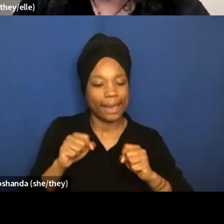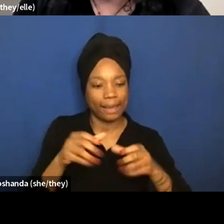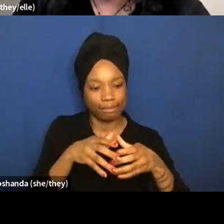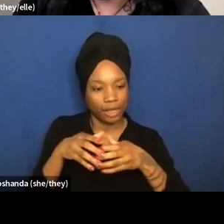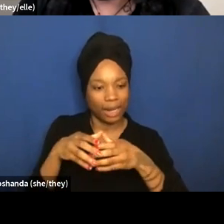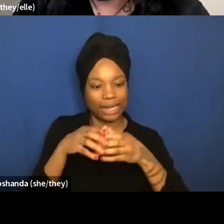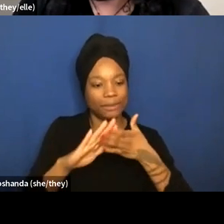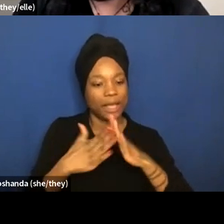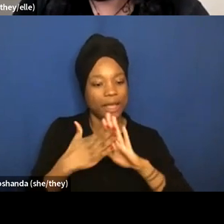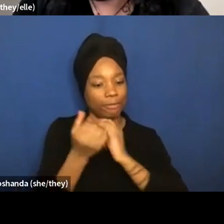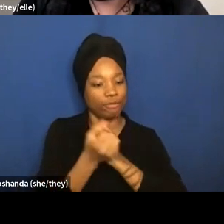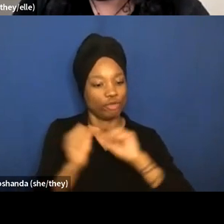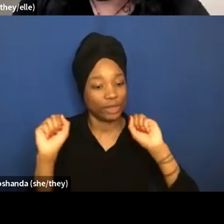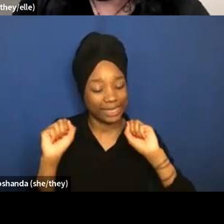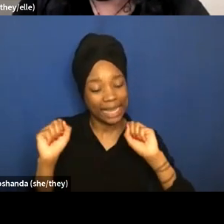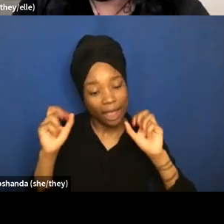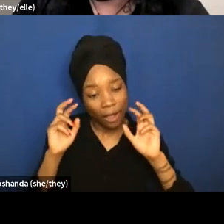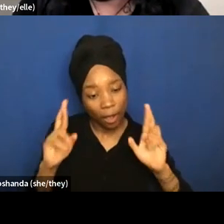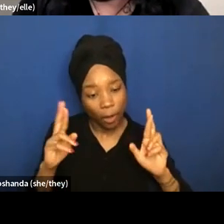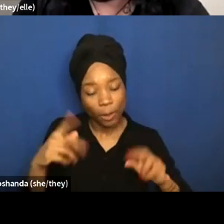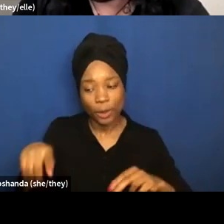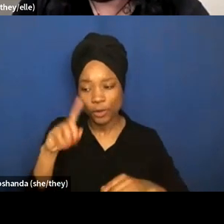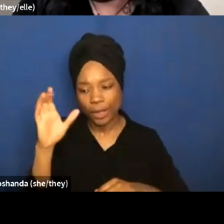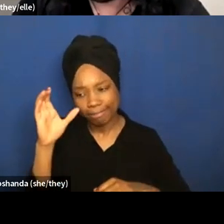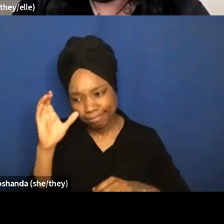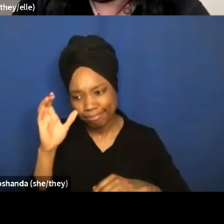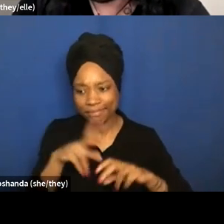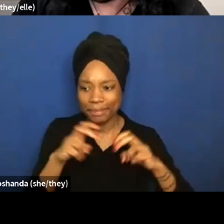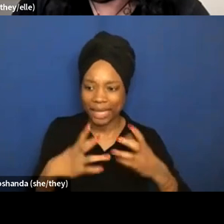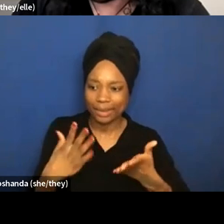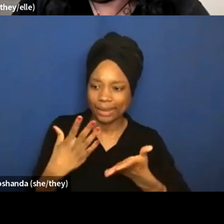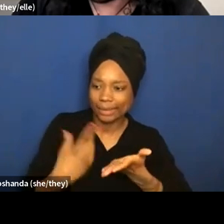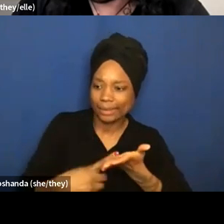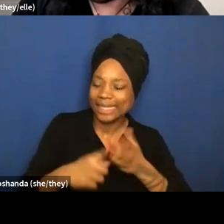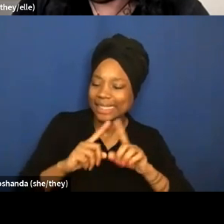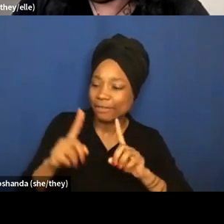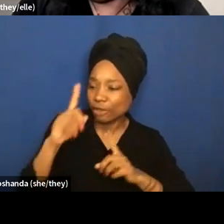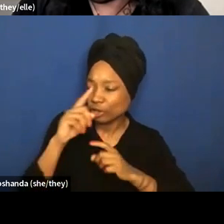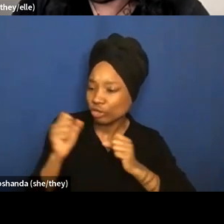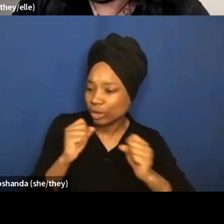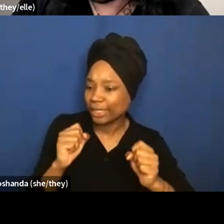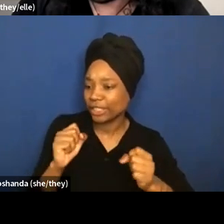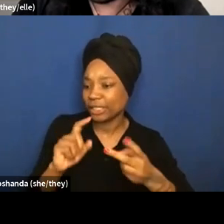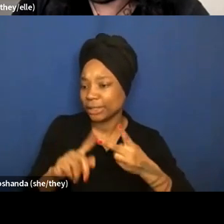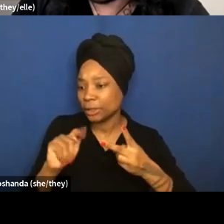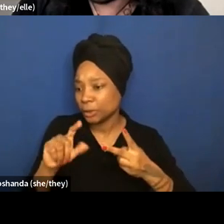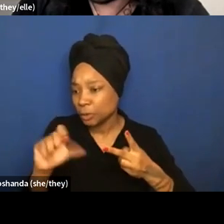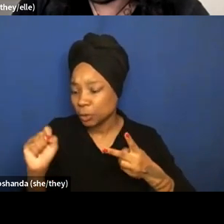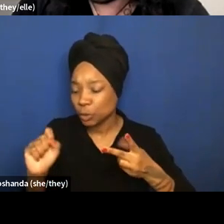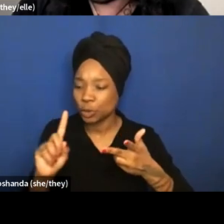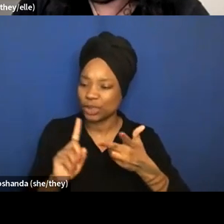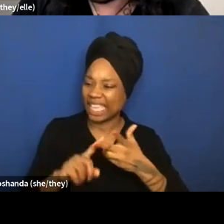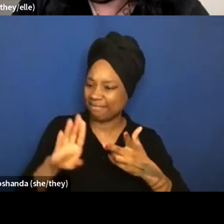have heard from the panelists the different strategies, the different tools, but also the different ways of being and